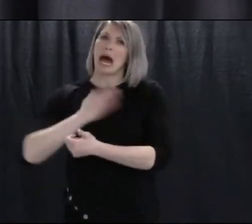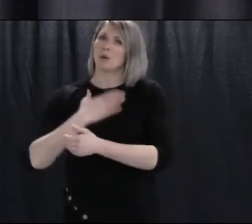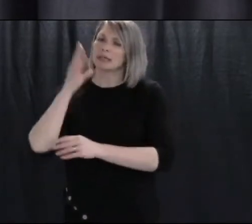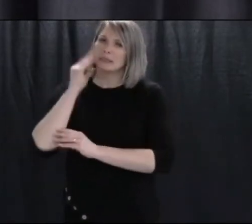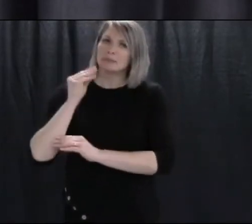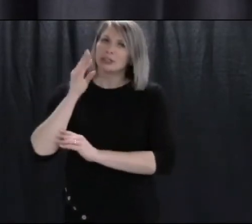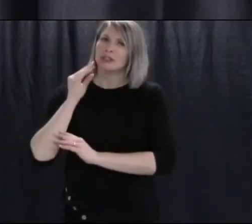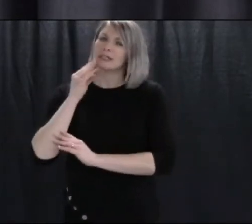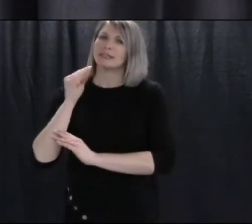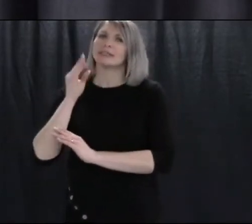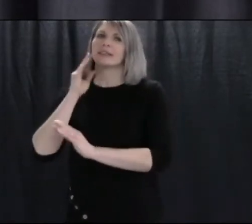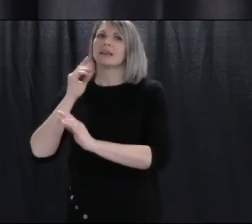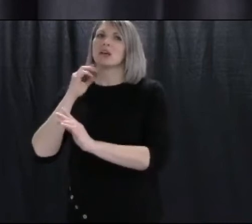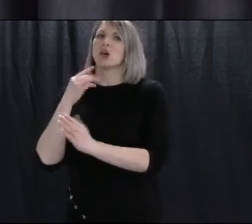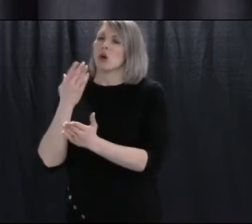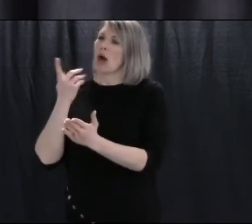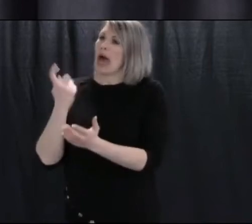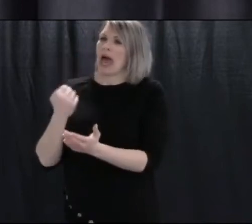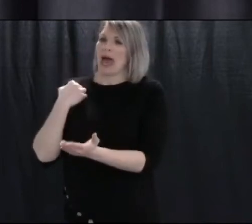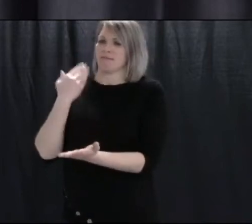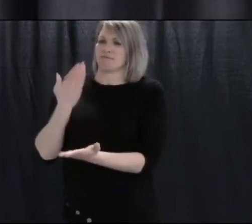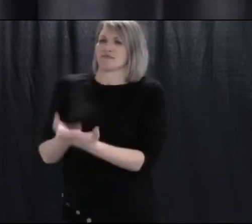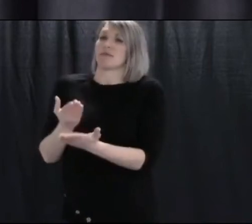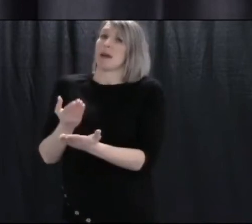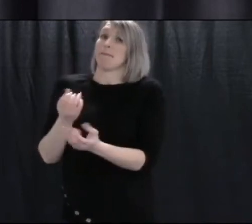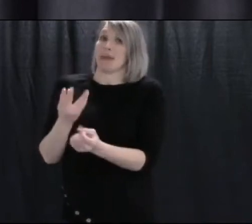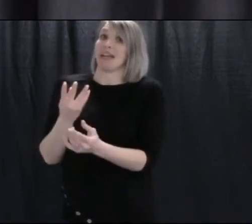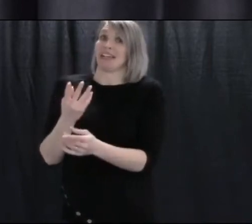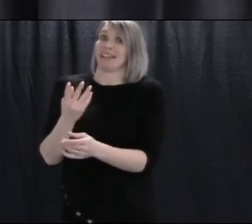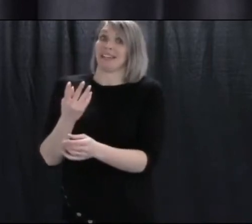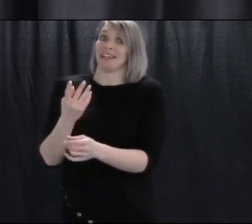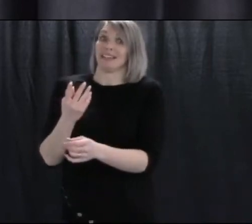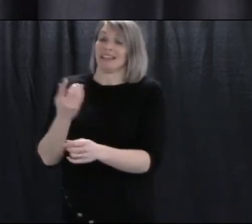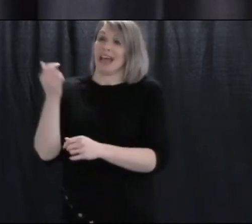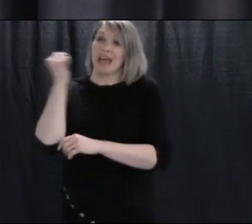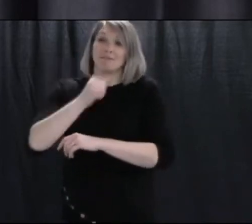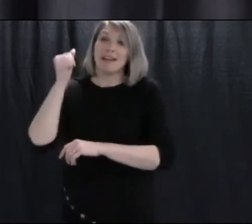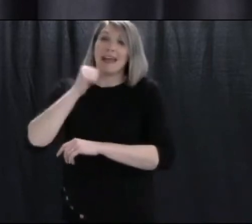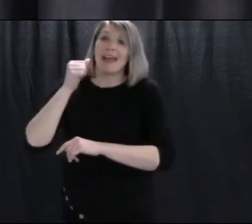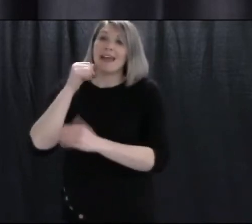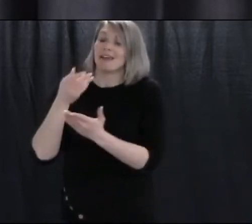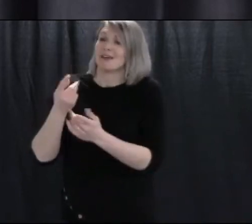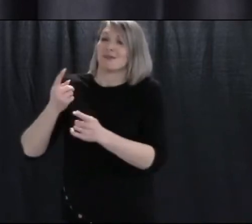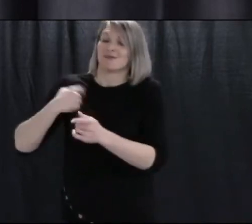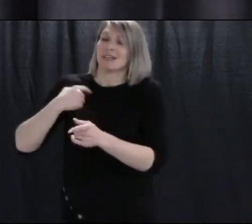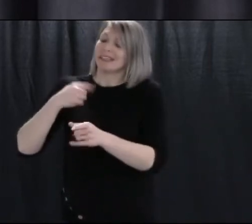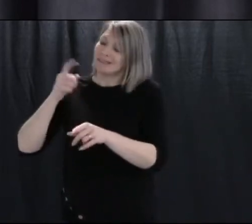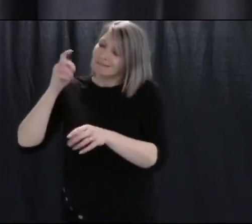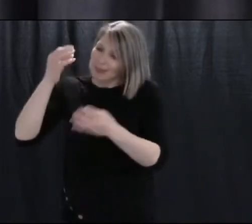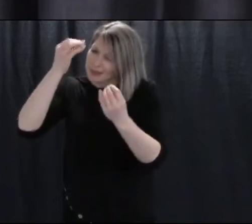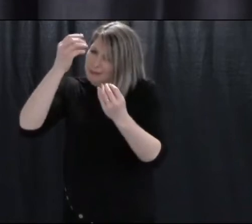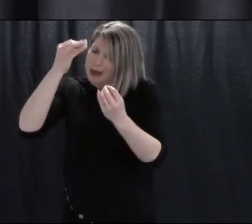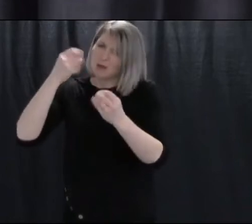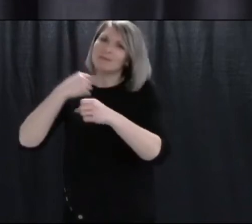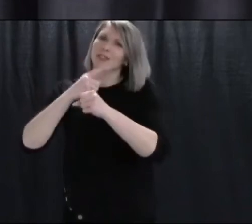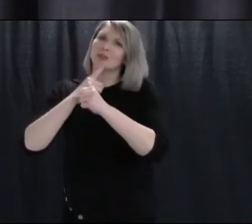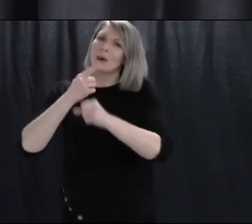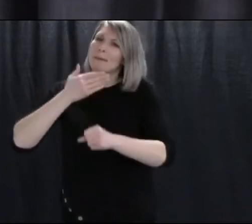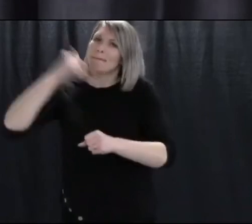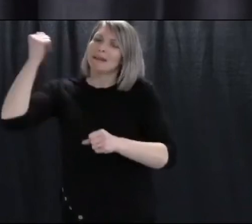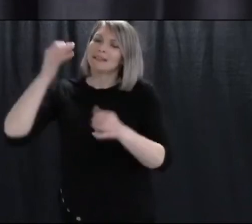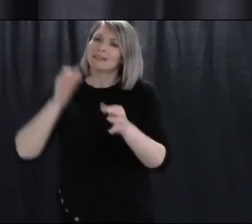a very good job of staying awake for long hours, providing us with that information so we can make the best